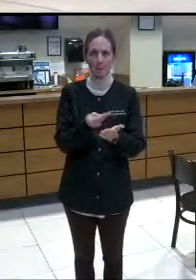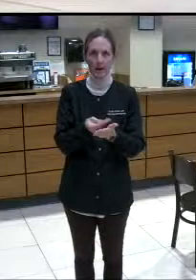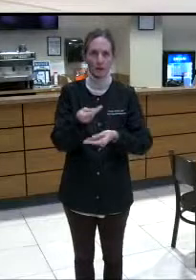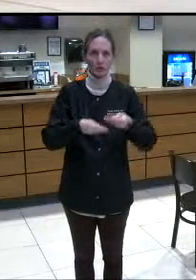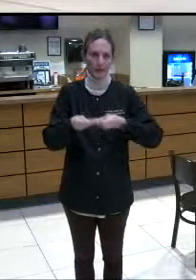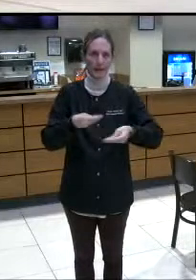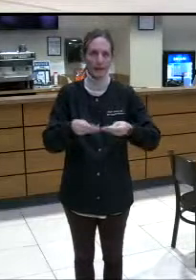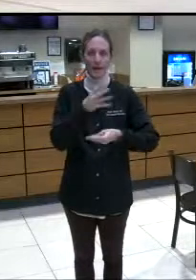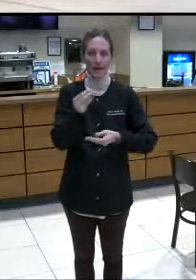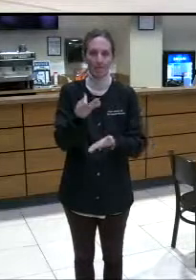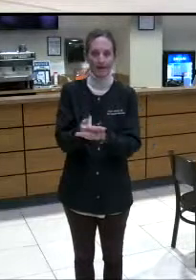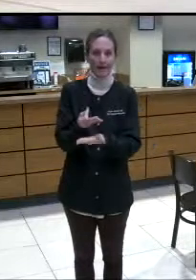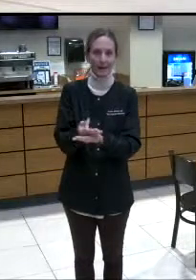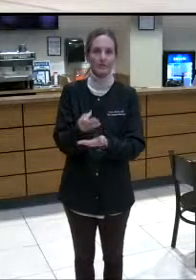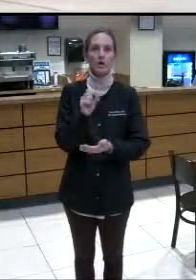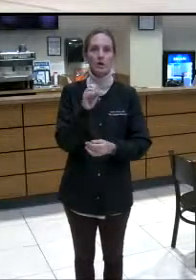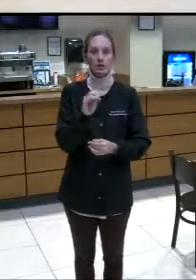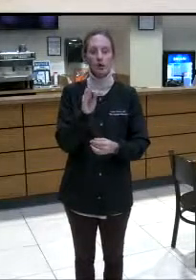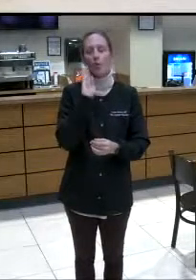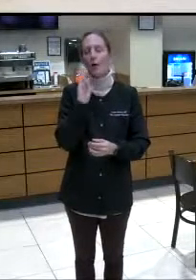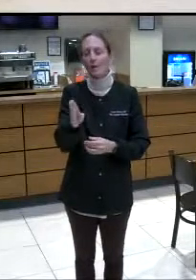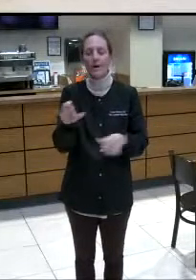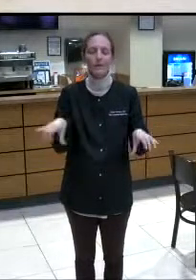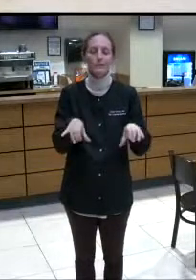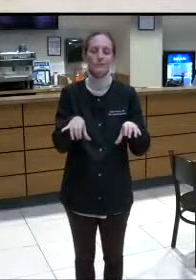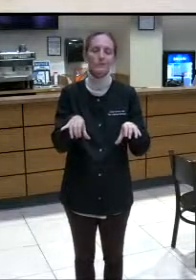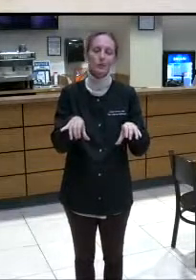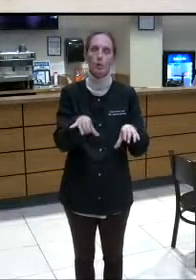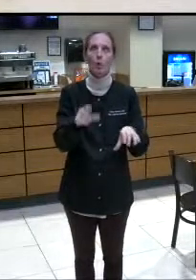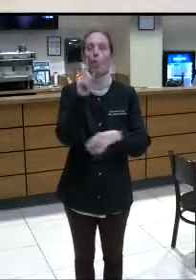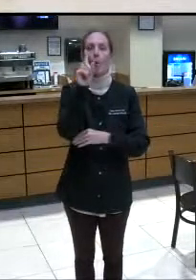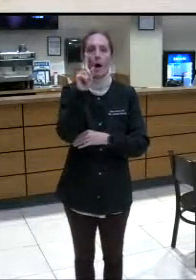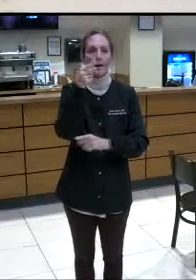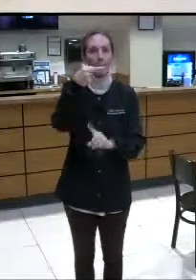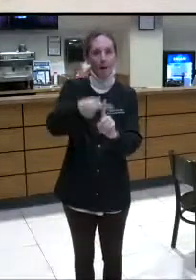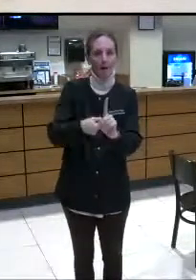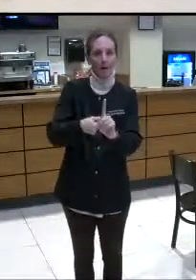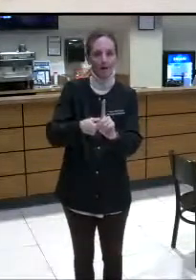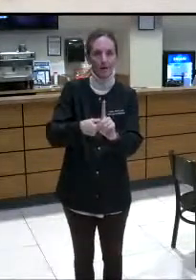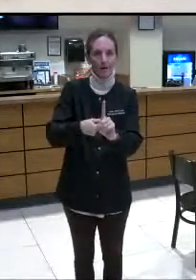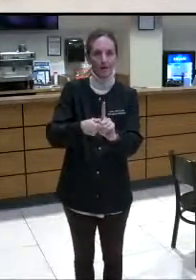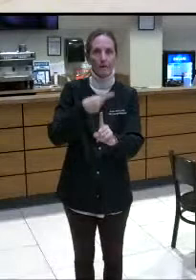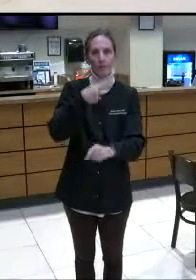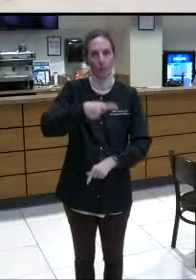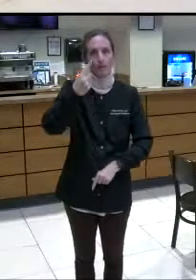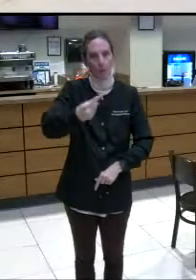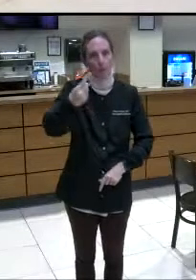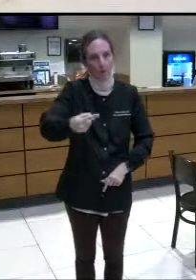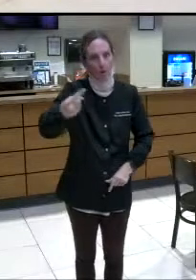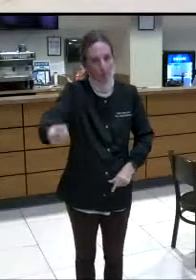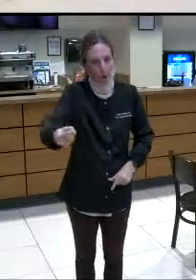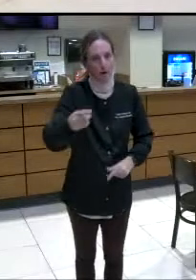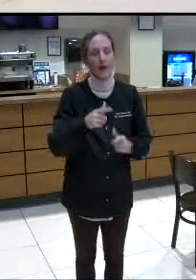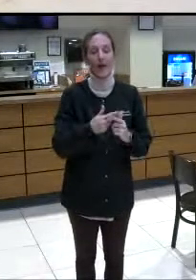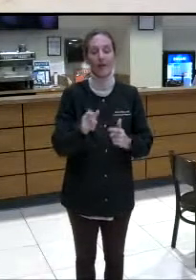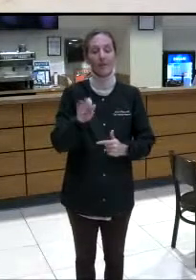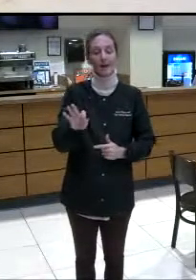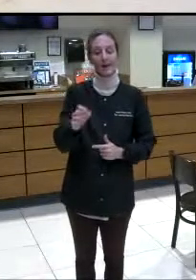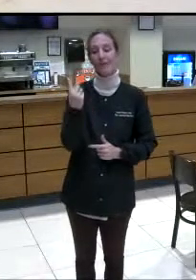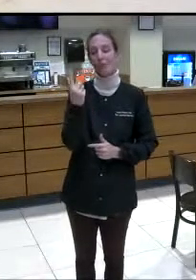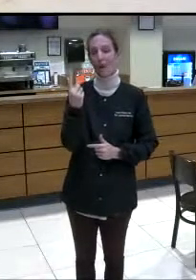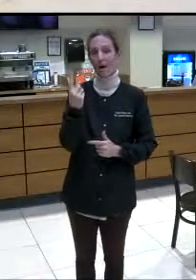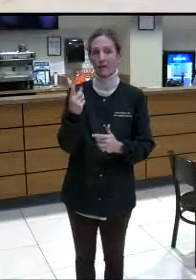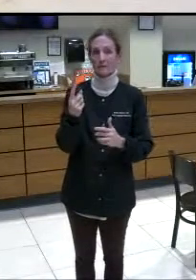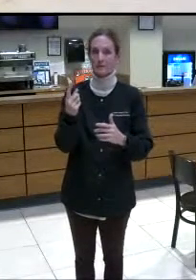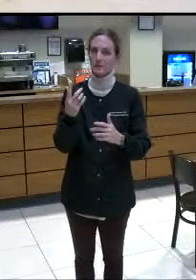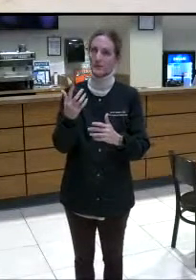and we'll do so we'll try to do like one a month, a shorter one, and then ones that take a little more time. We have 2 this month, and we'll